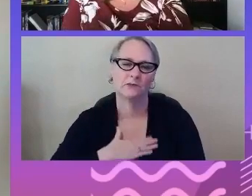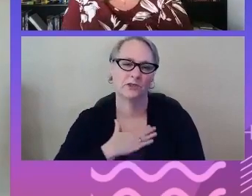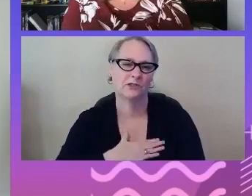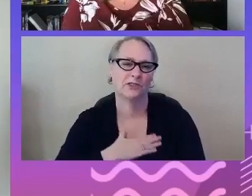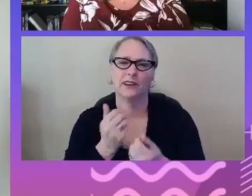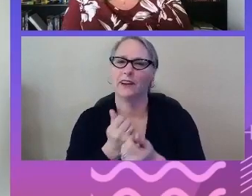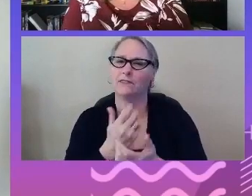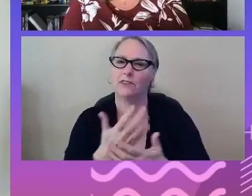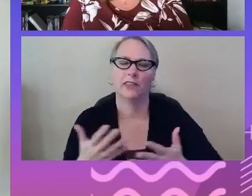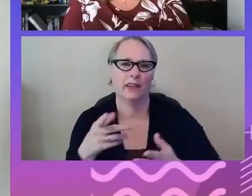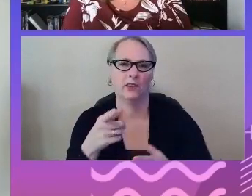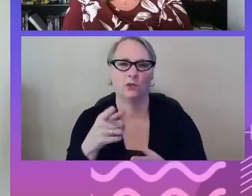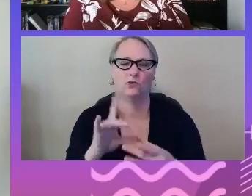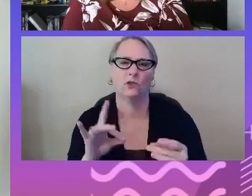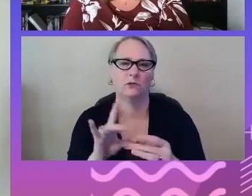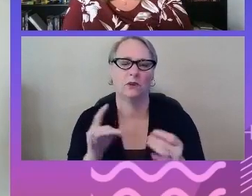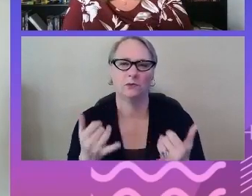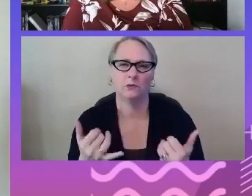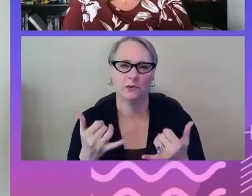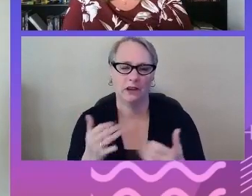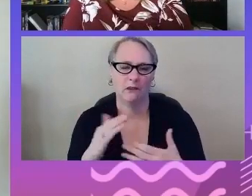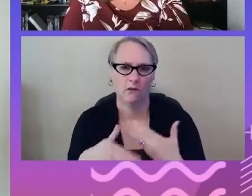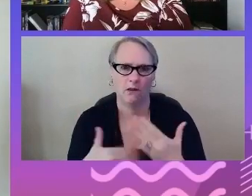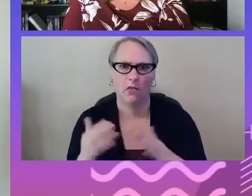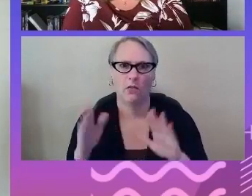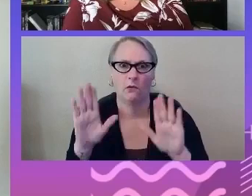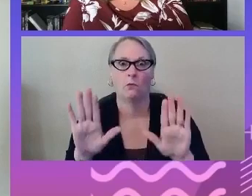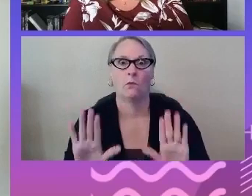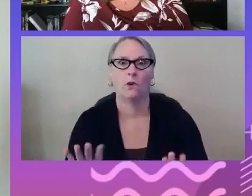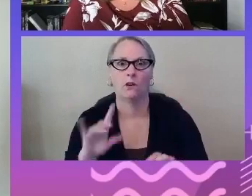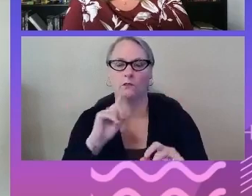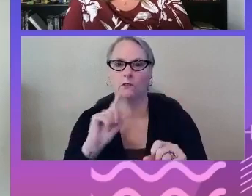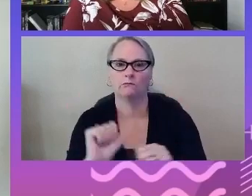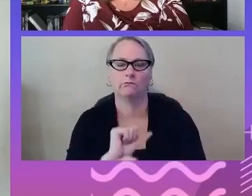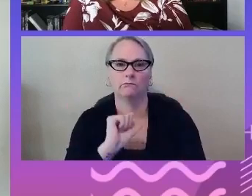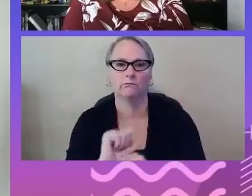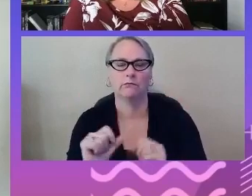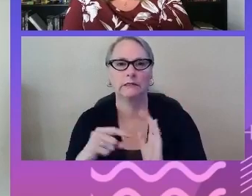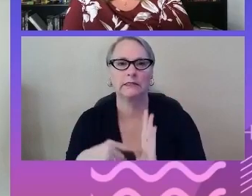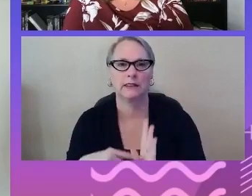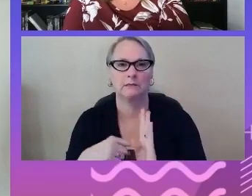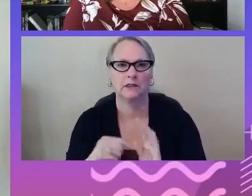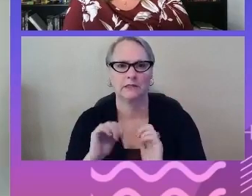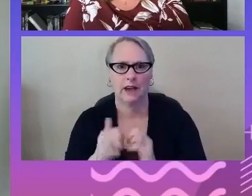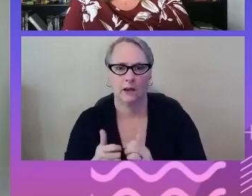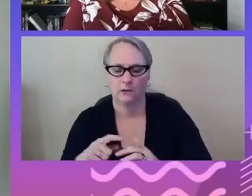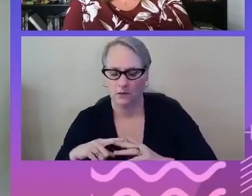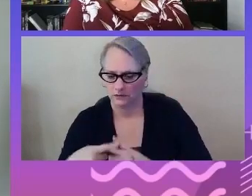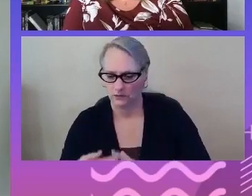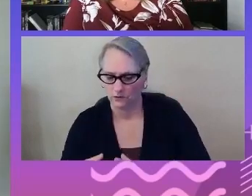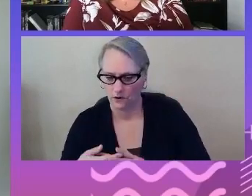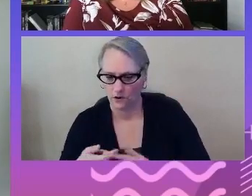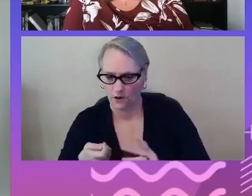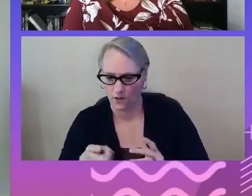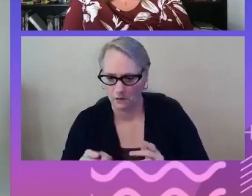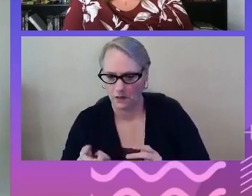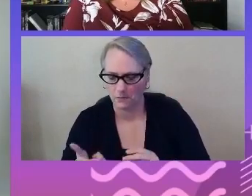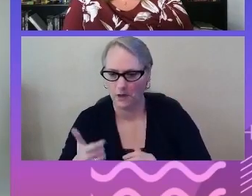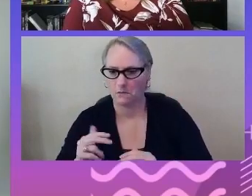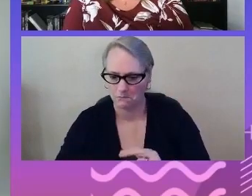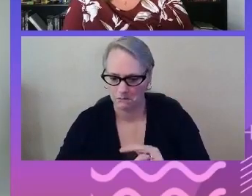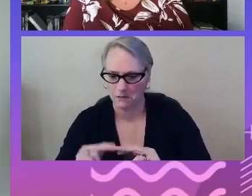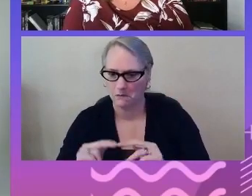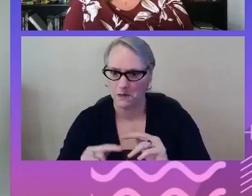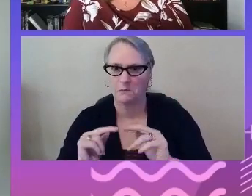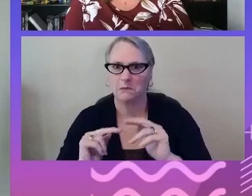today, Bonnie, and all the wonderful concrete examples of how can we start small and build this within our classrooms? How can